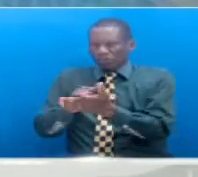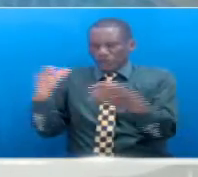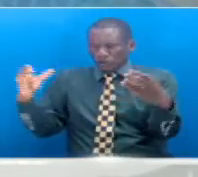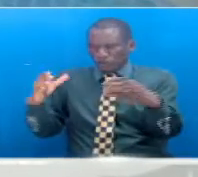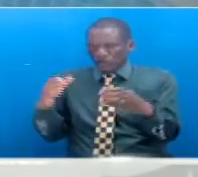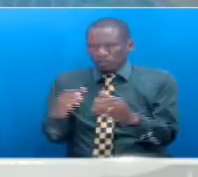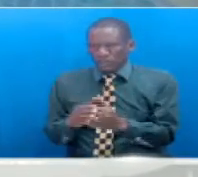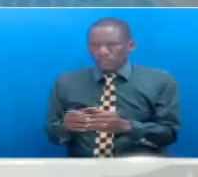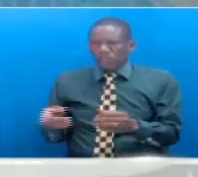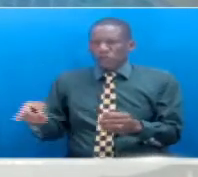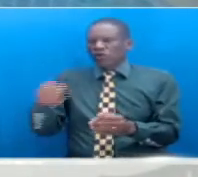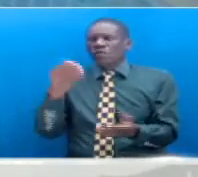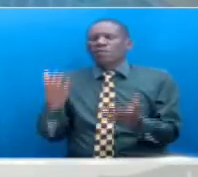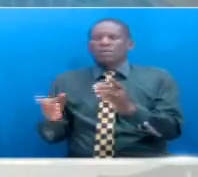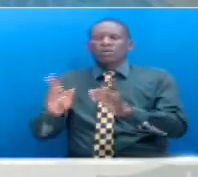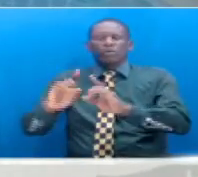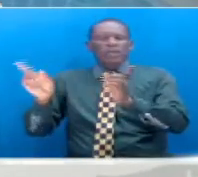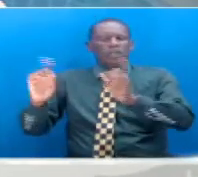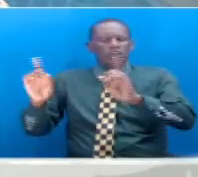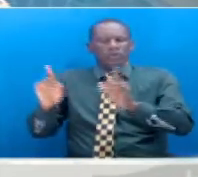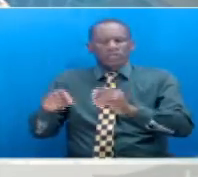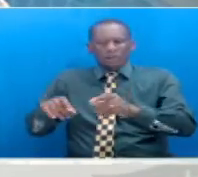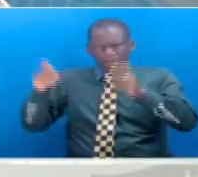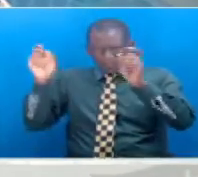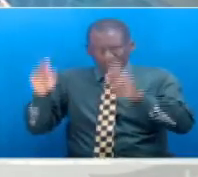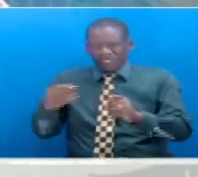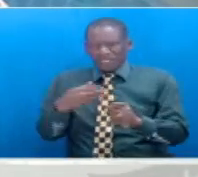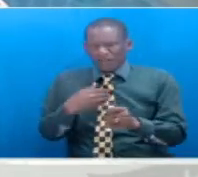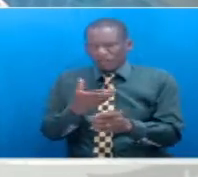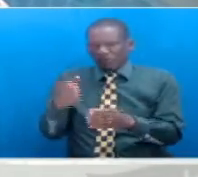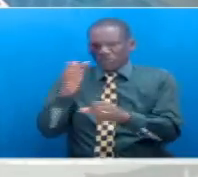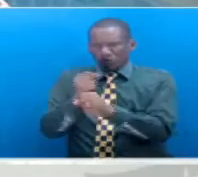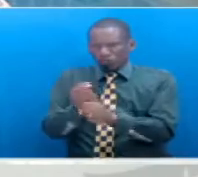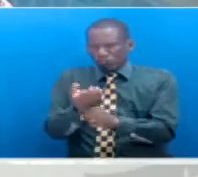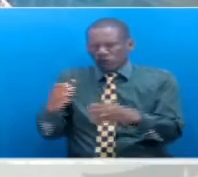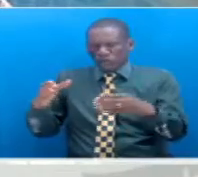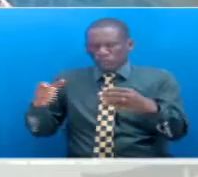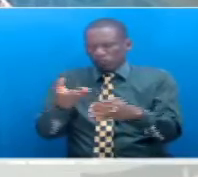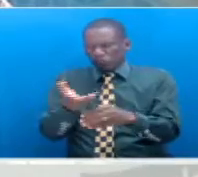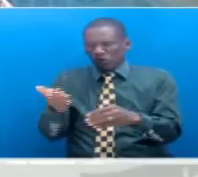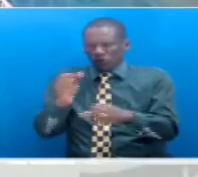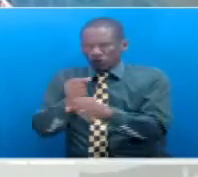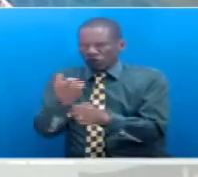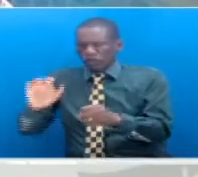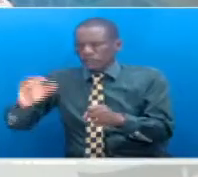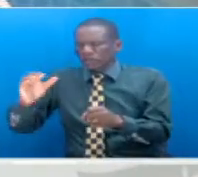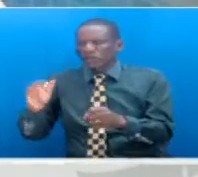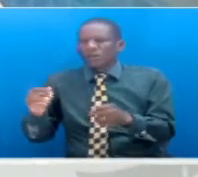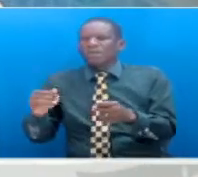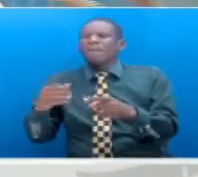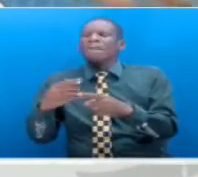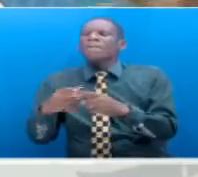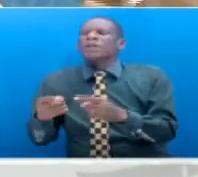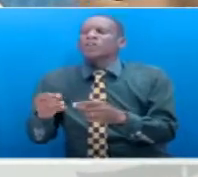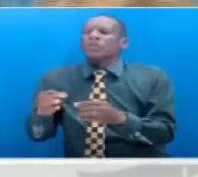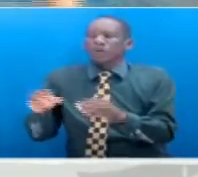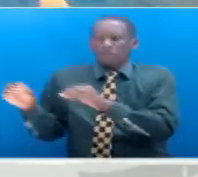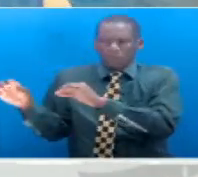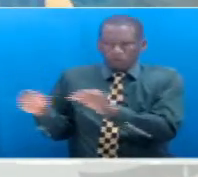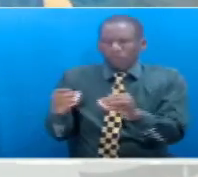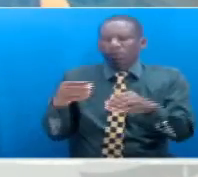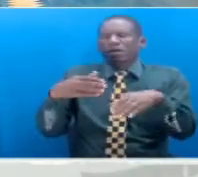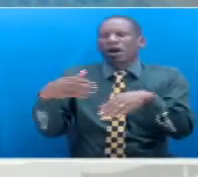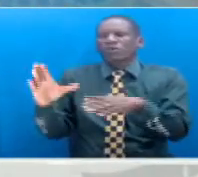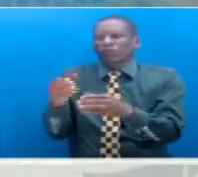community. We may not necessarily have them work in those counties, but we take them